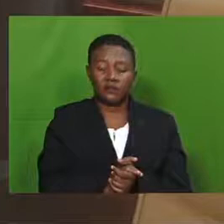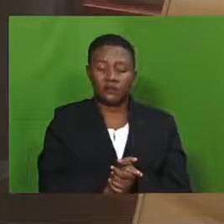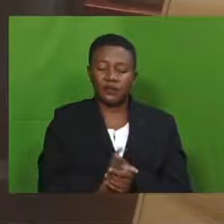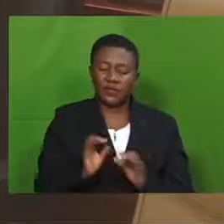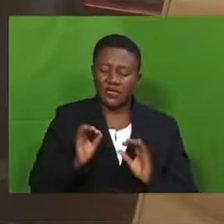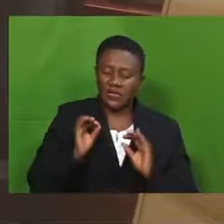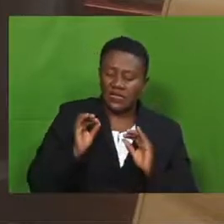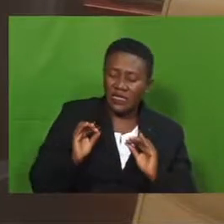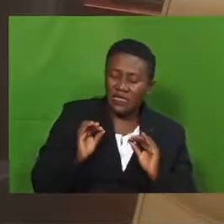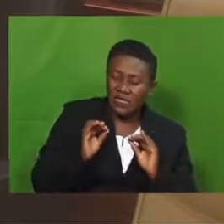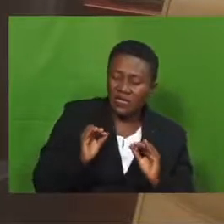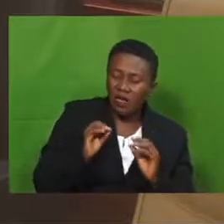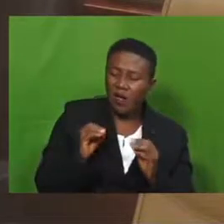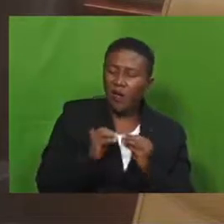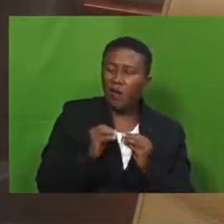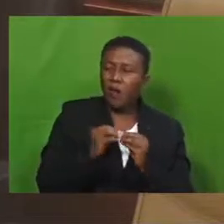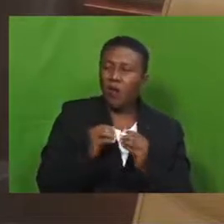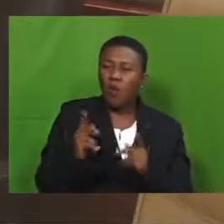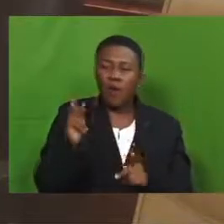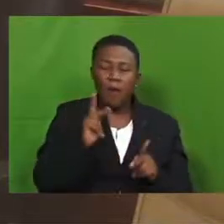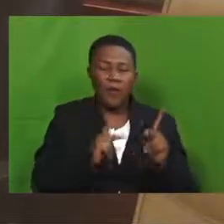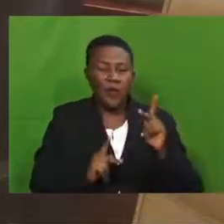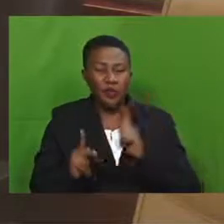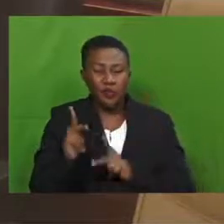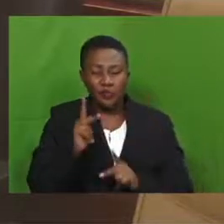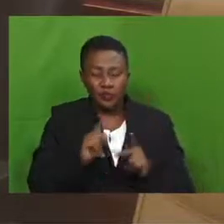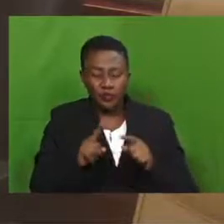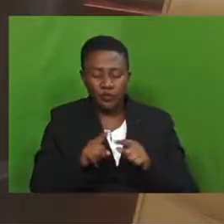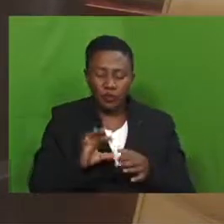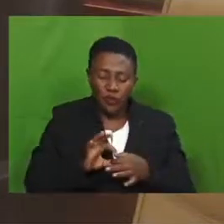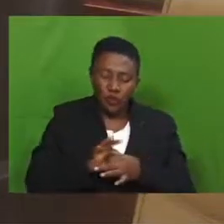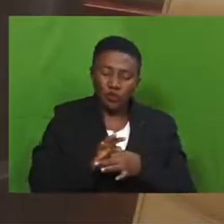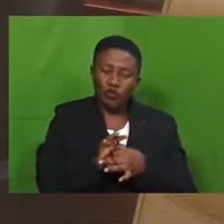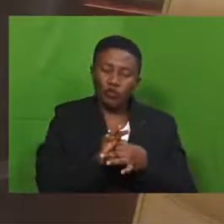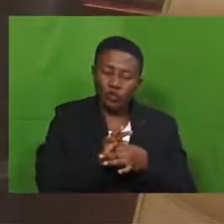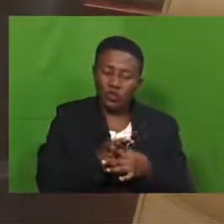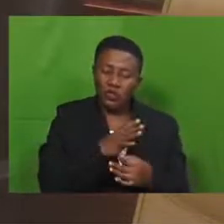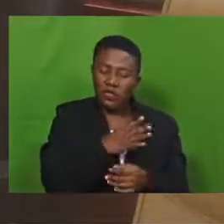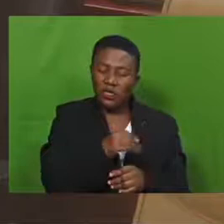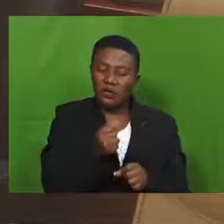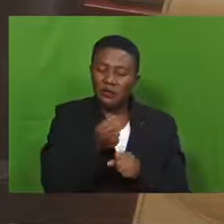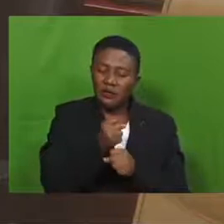people to join ranks in order to formulate programs